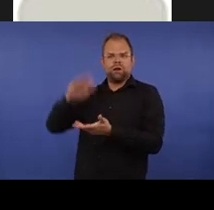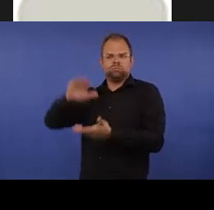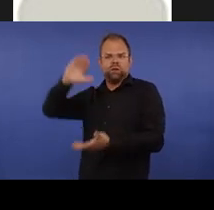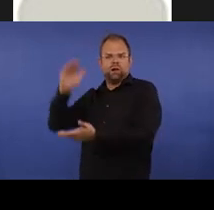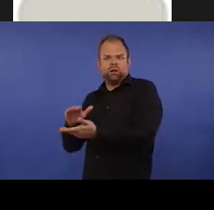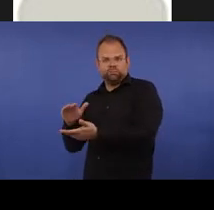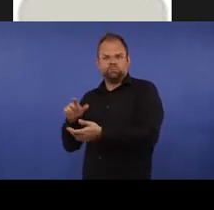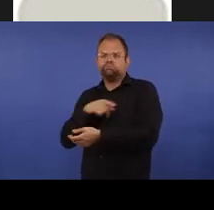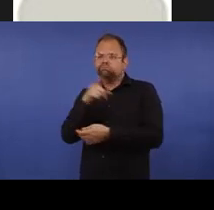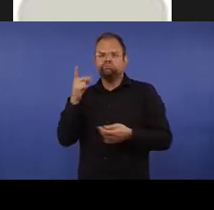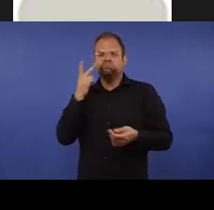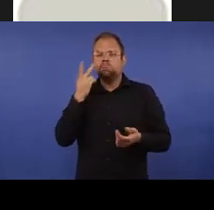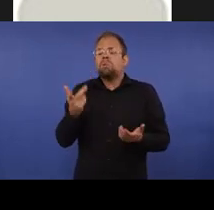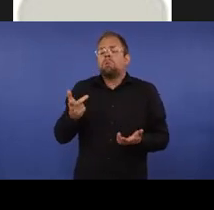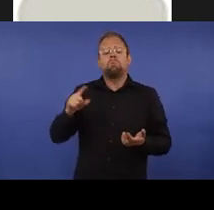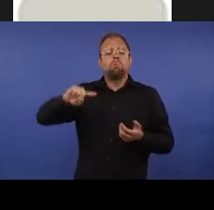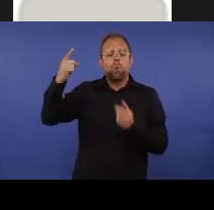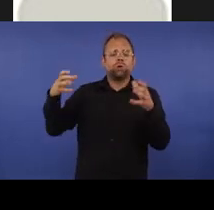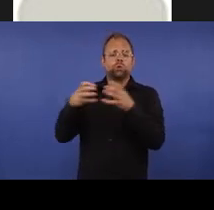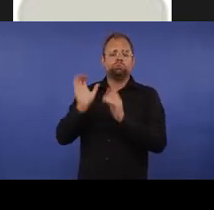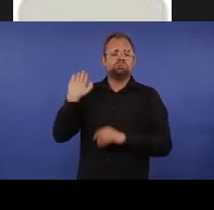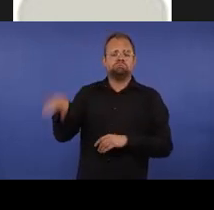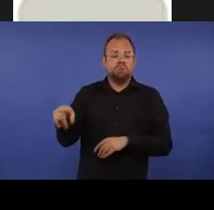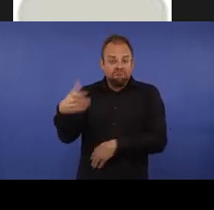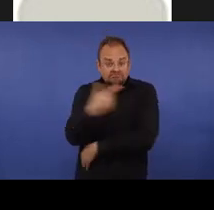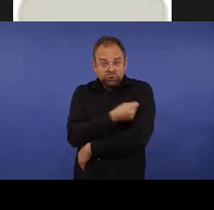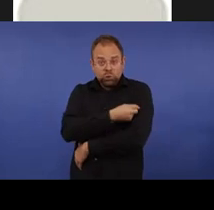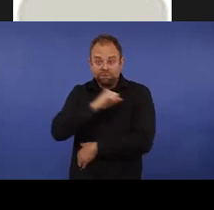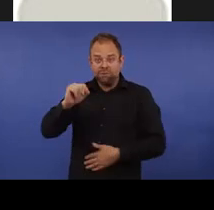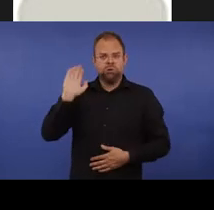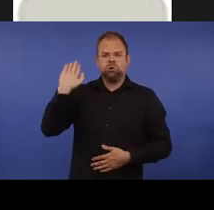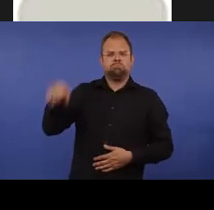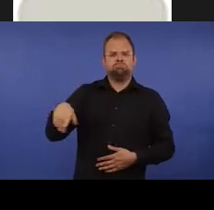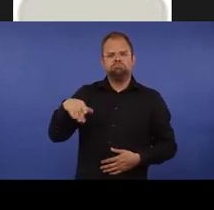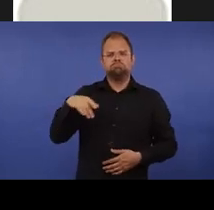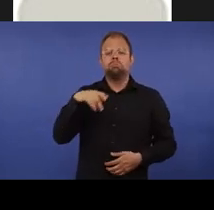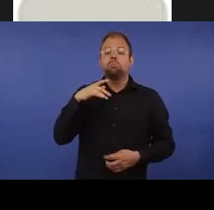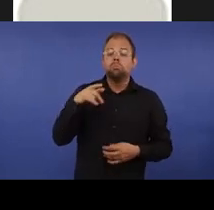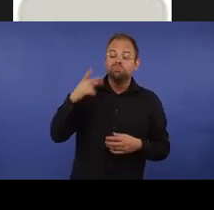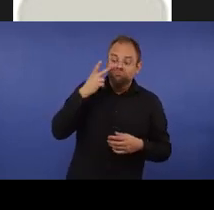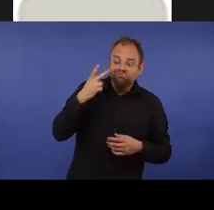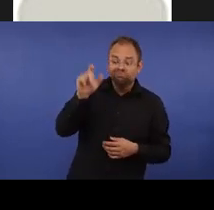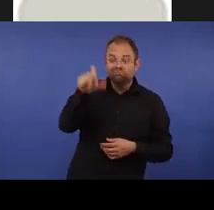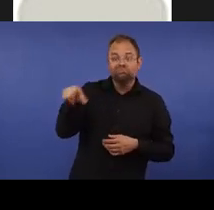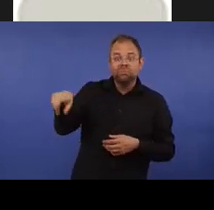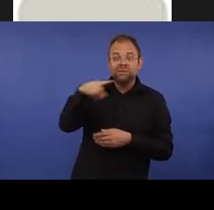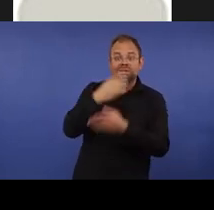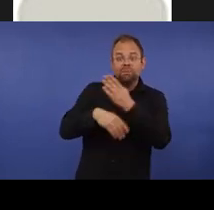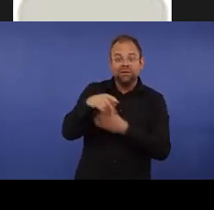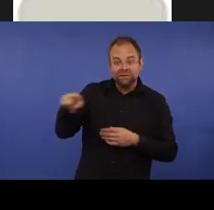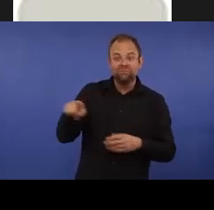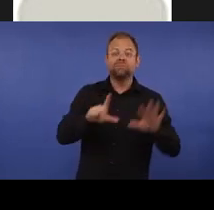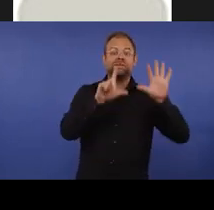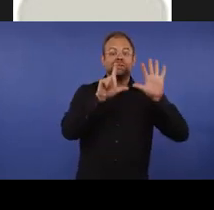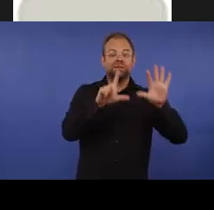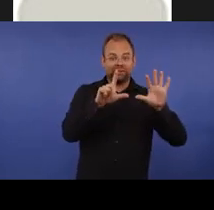left behind. All of the above goes into detriment of personal autonomy of people with disabilities, which is already devalued